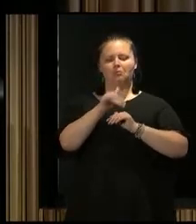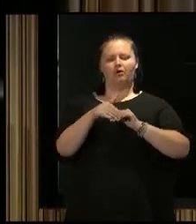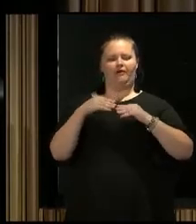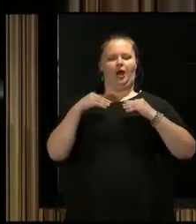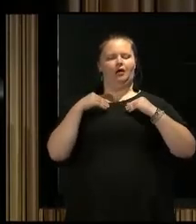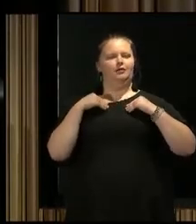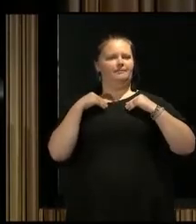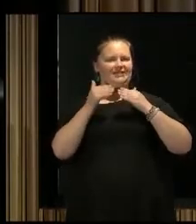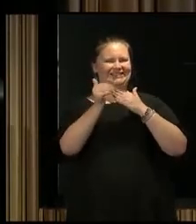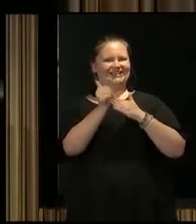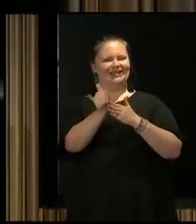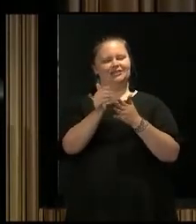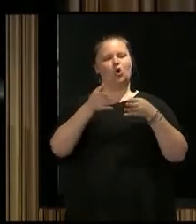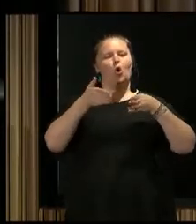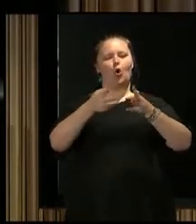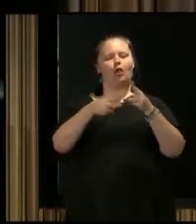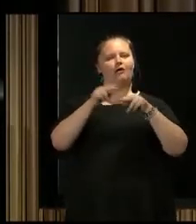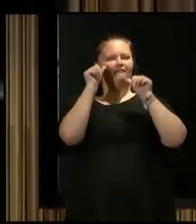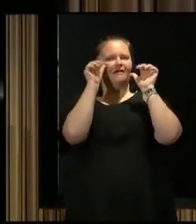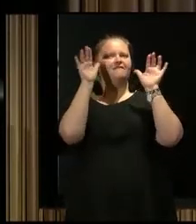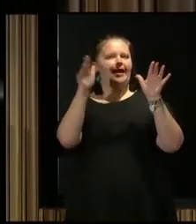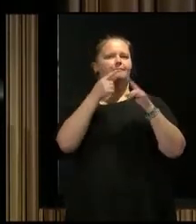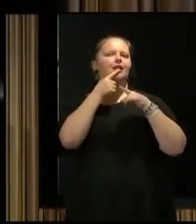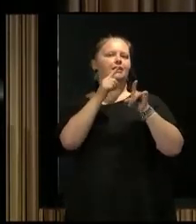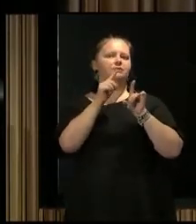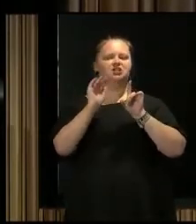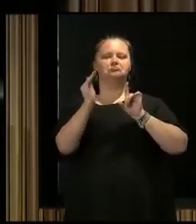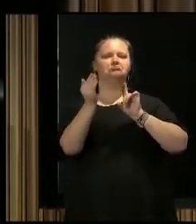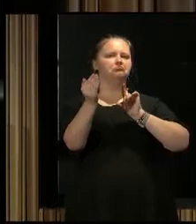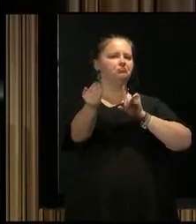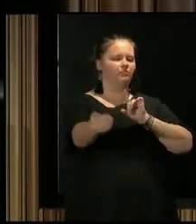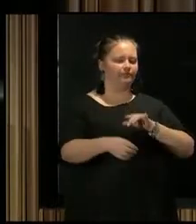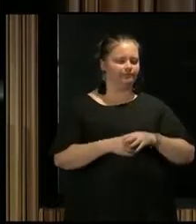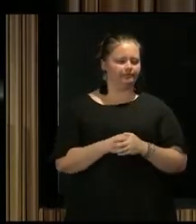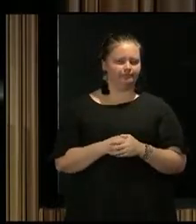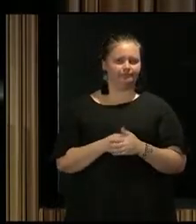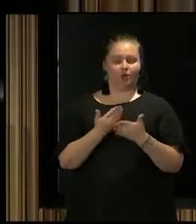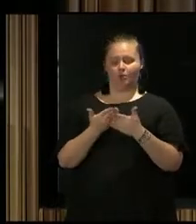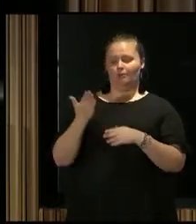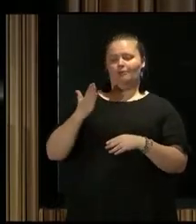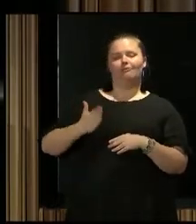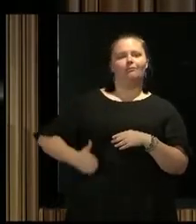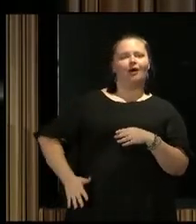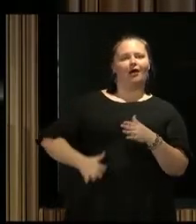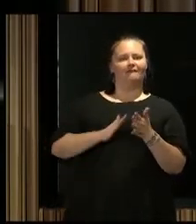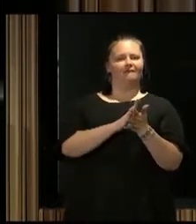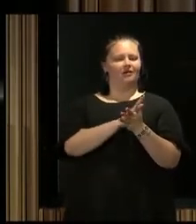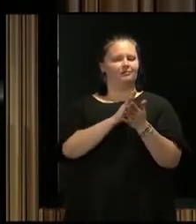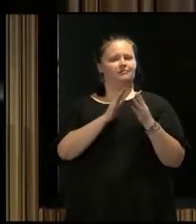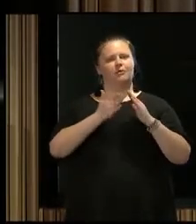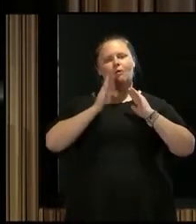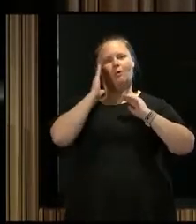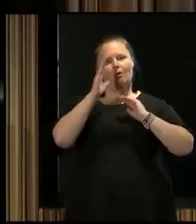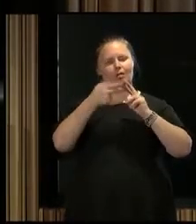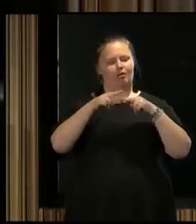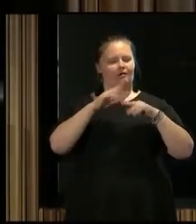Leaders Hall of Fame website for announcements in the coming months. On behalf of the Hall of Fame Induction Committee and the founding partners, I'd like to